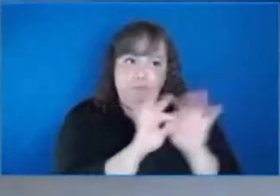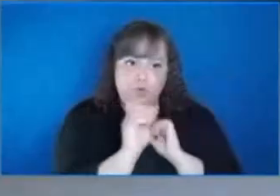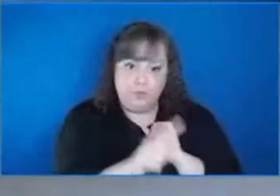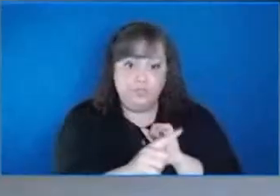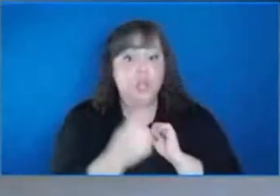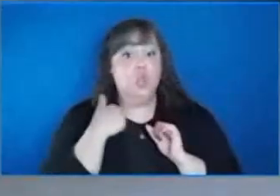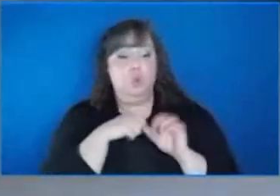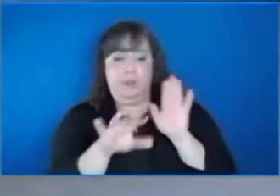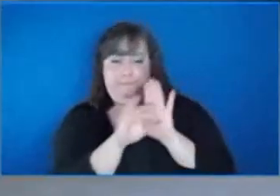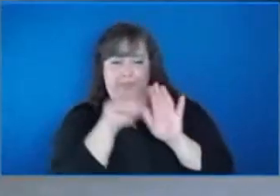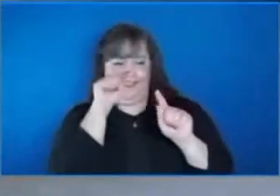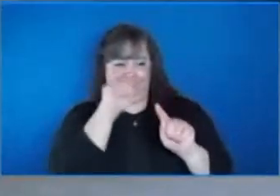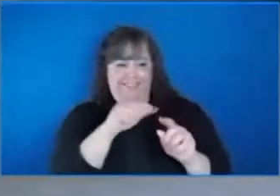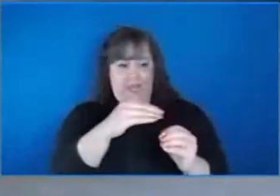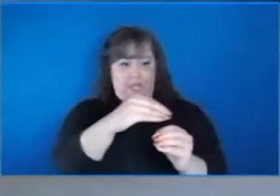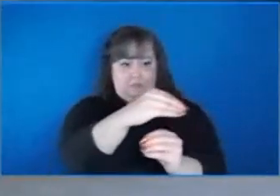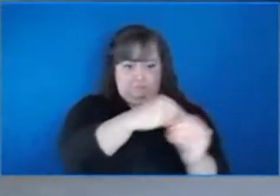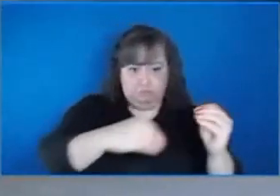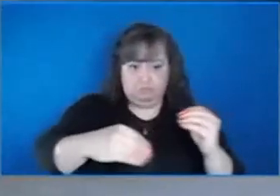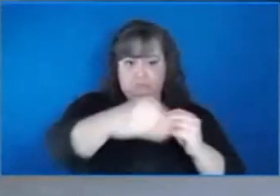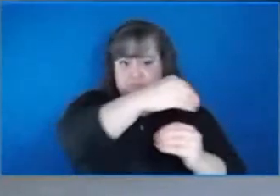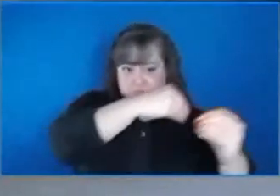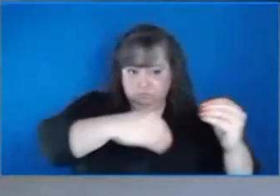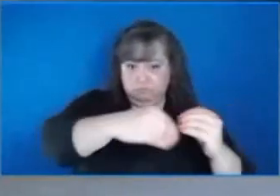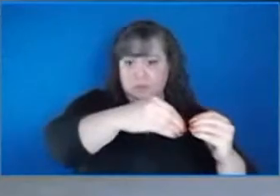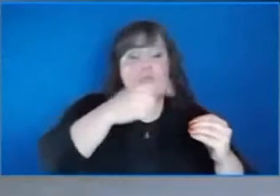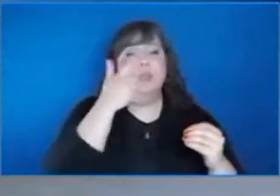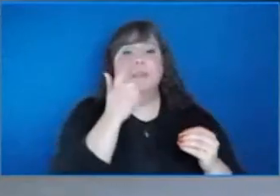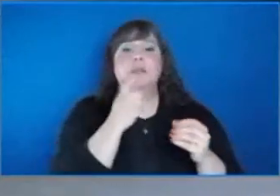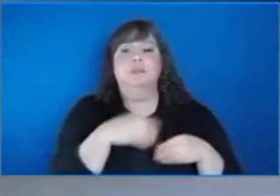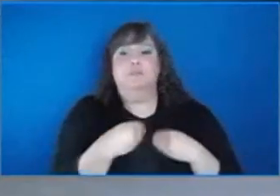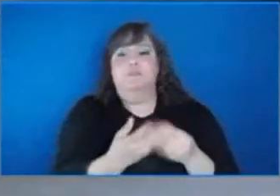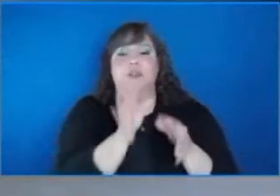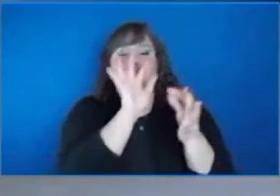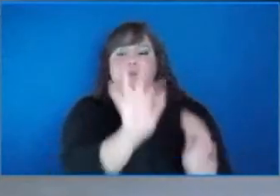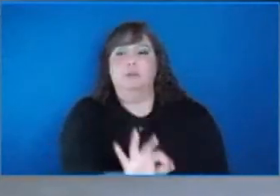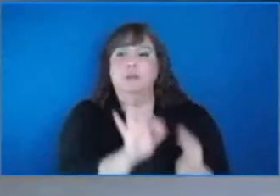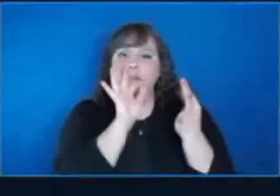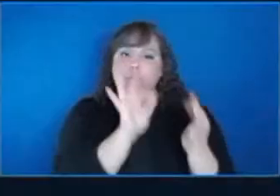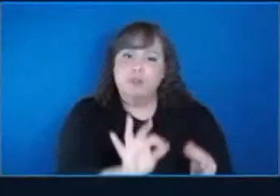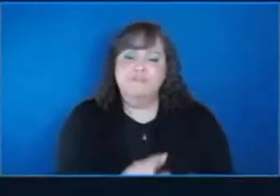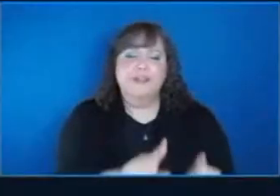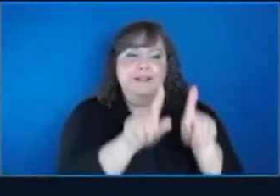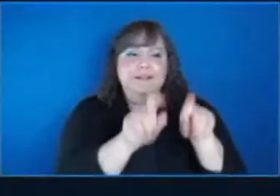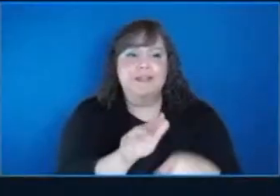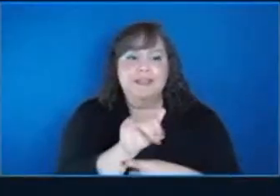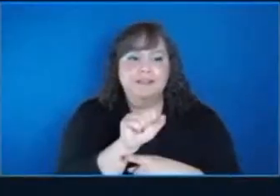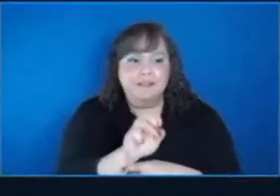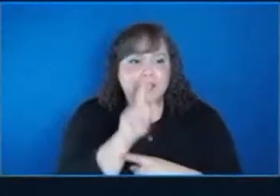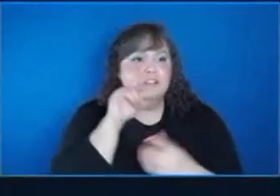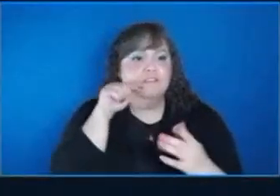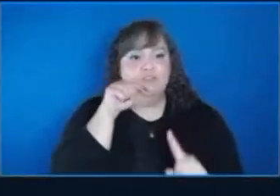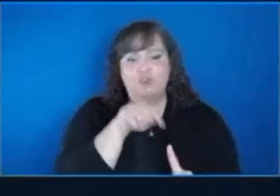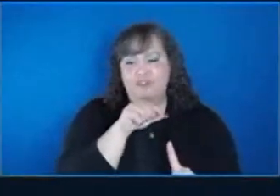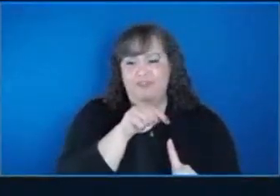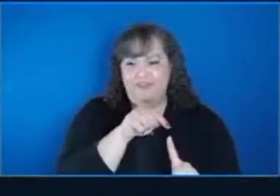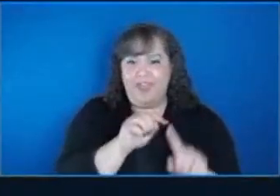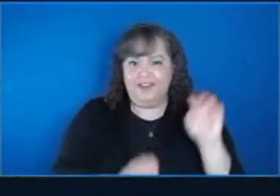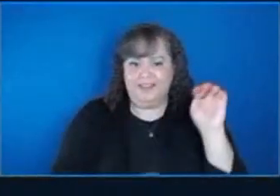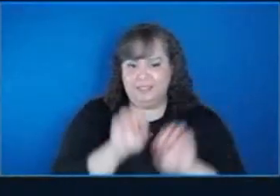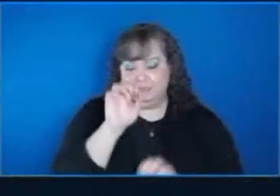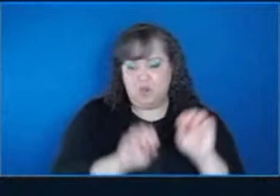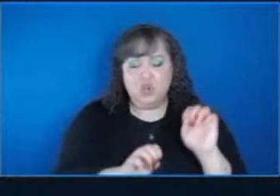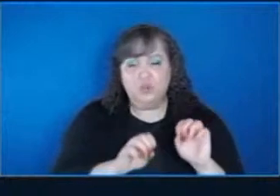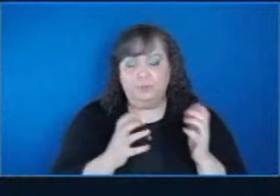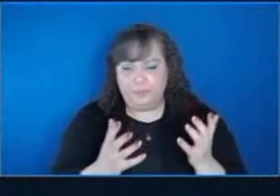Dimorphos, specifically because it really provides the perfect test case for this experiment, where we have